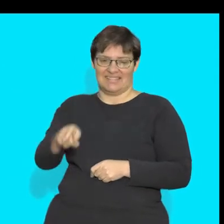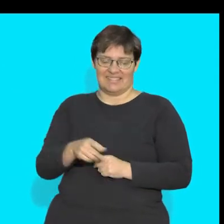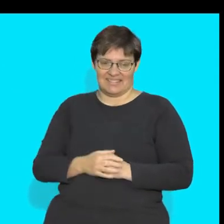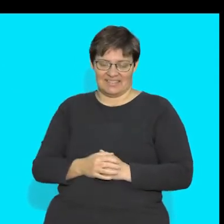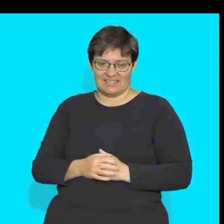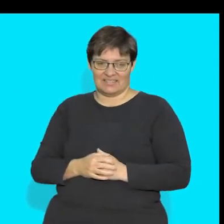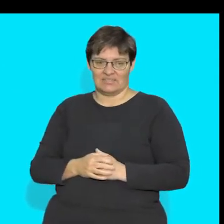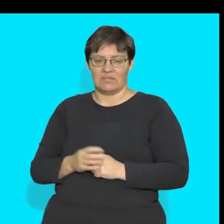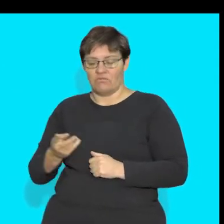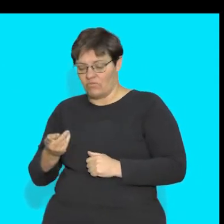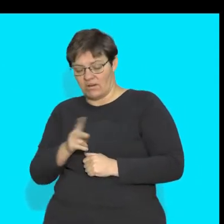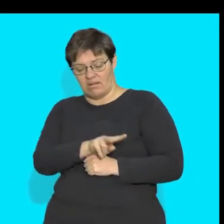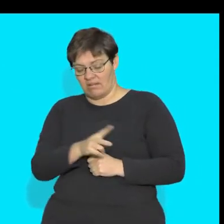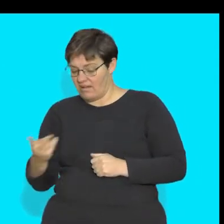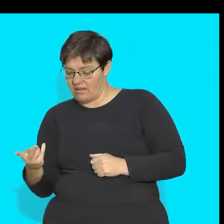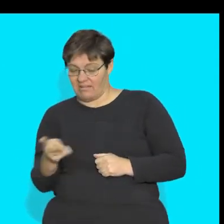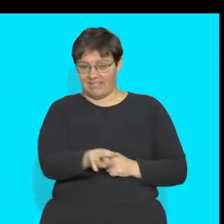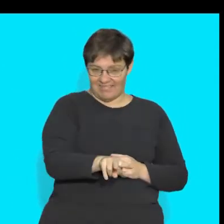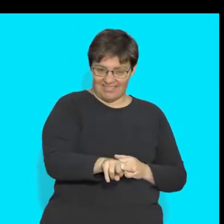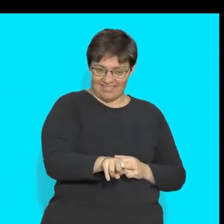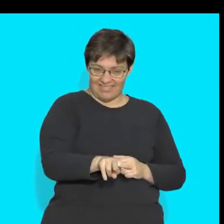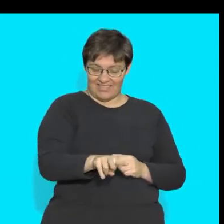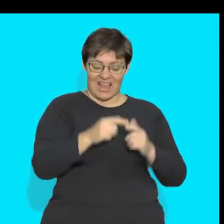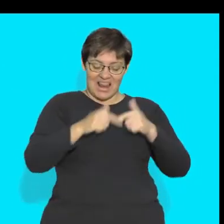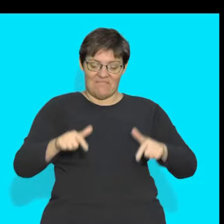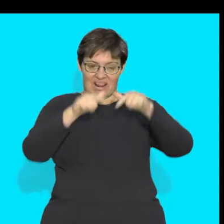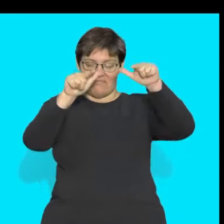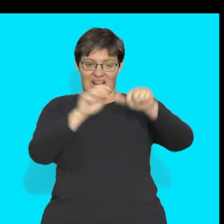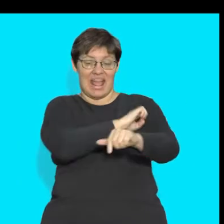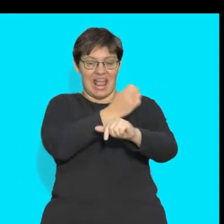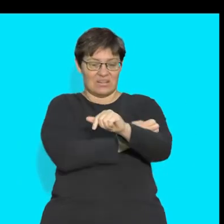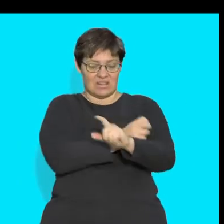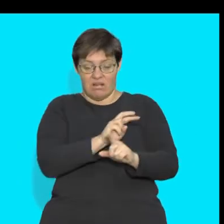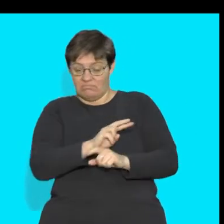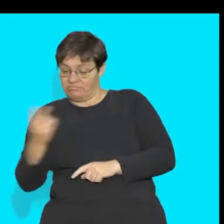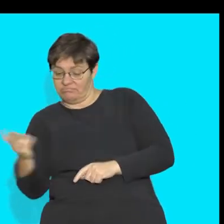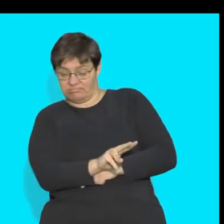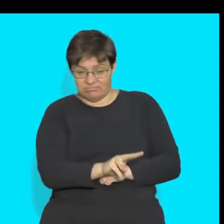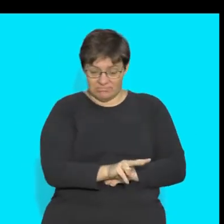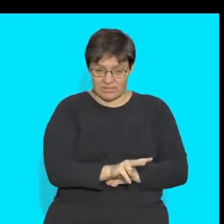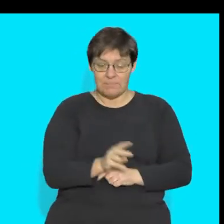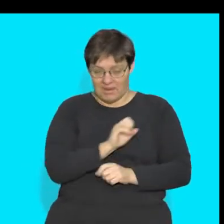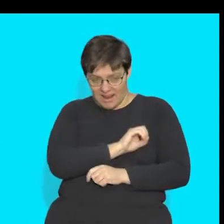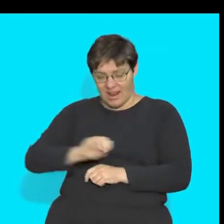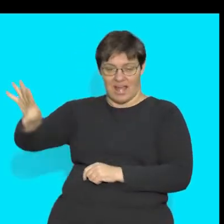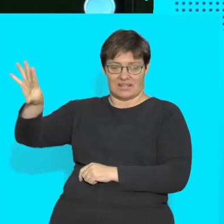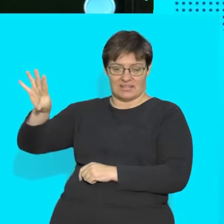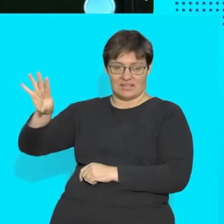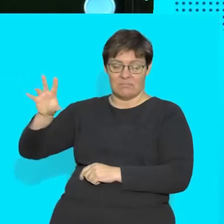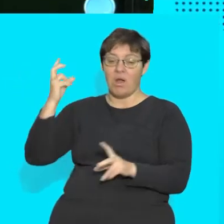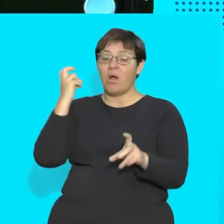the transition between the energy levels. The more complicated the atom, the